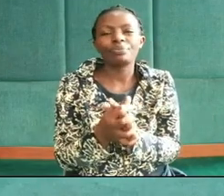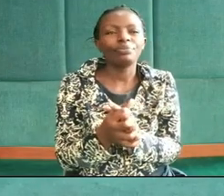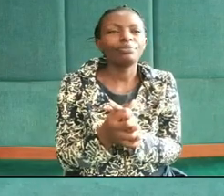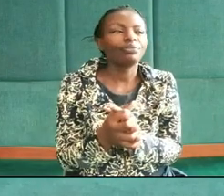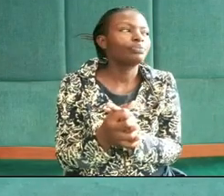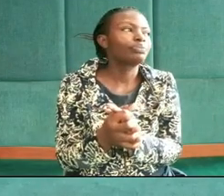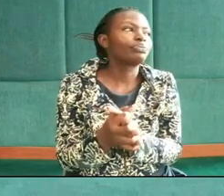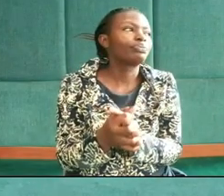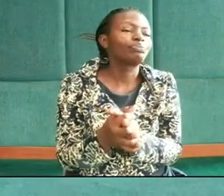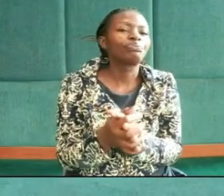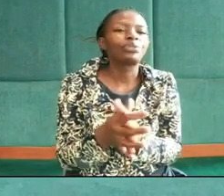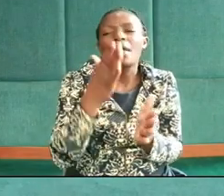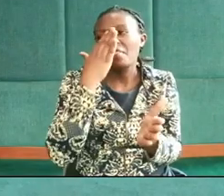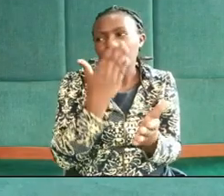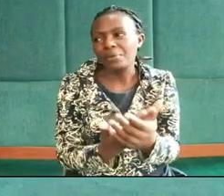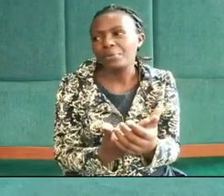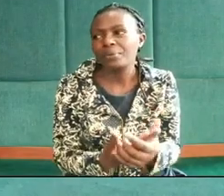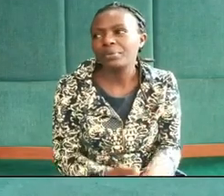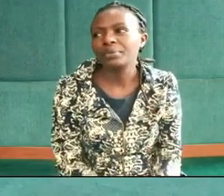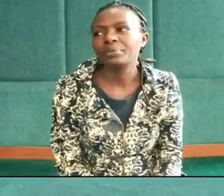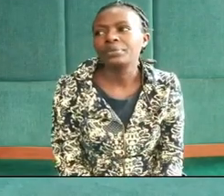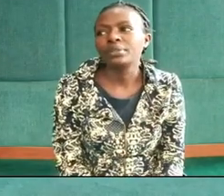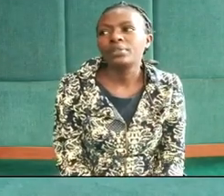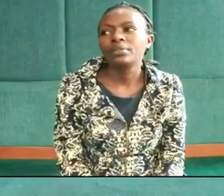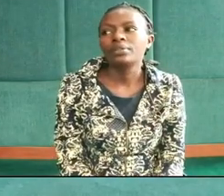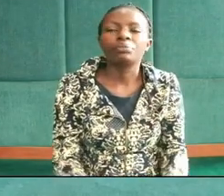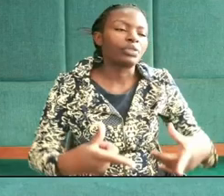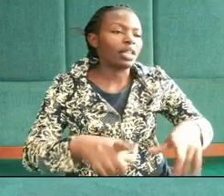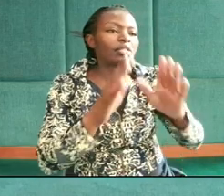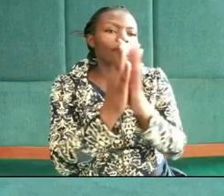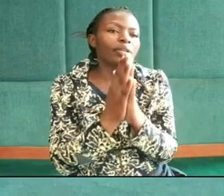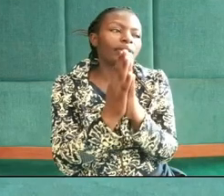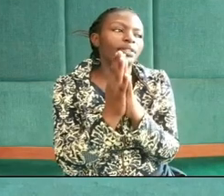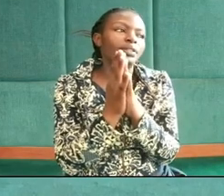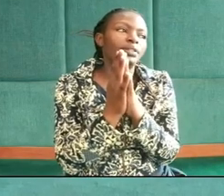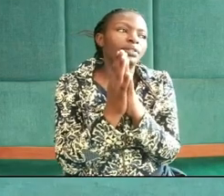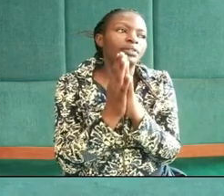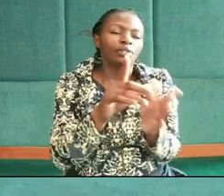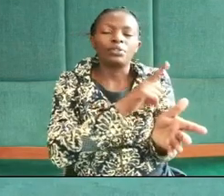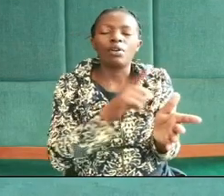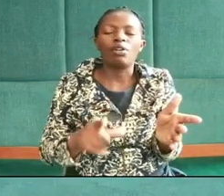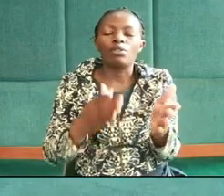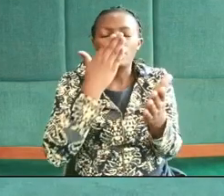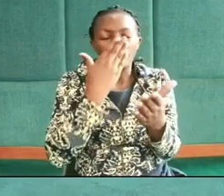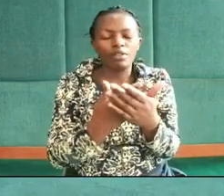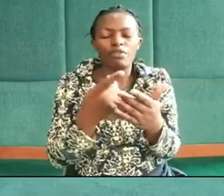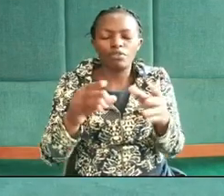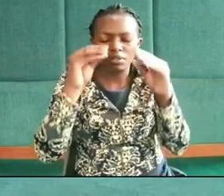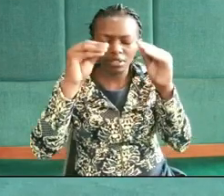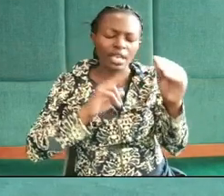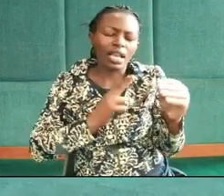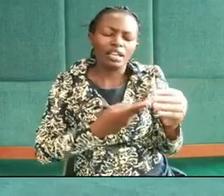well. Yeah, thank you. Let us pray. Lord, we thank you for teaching us